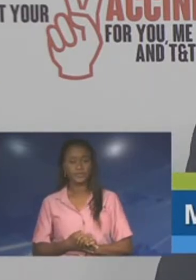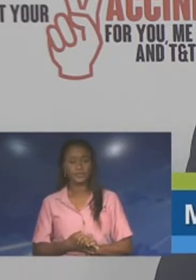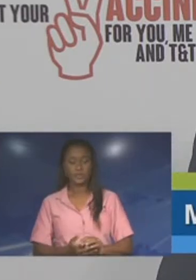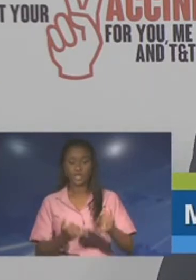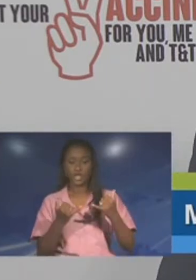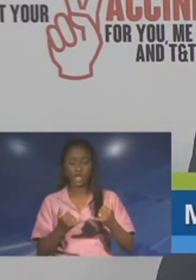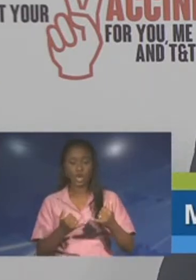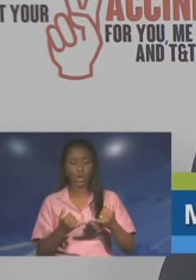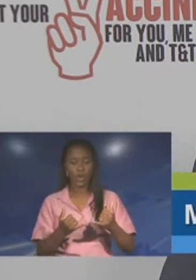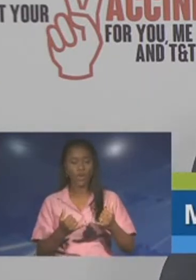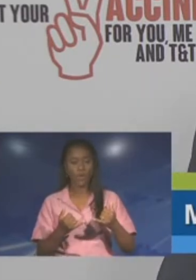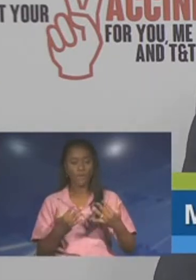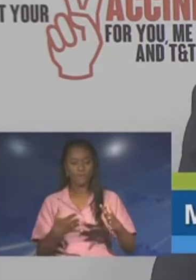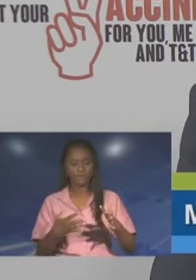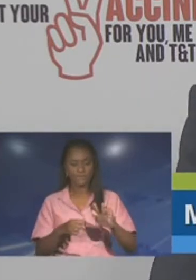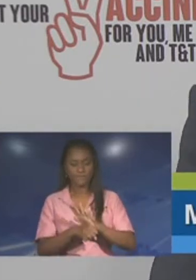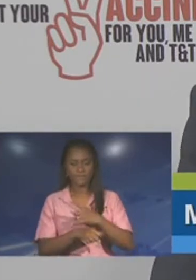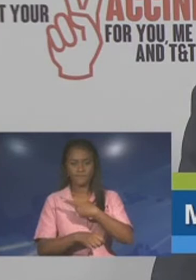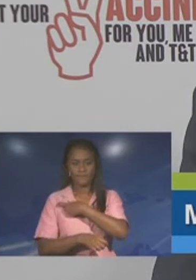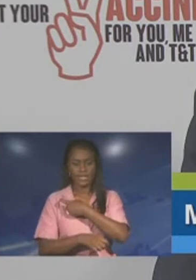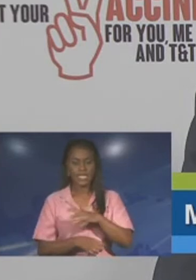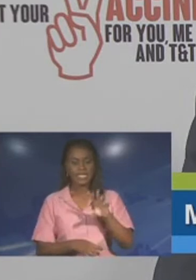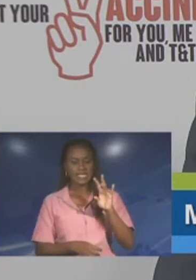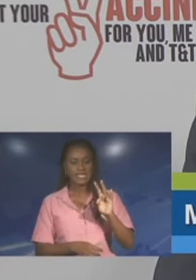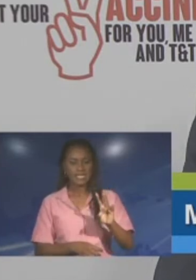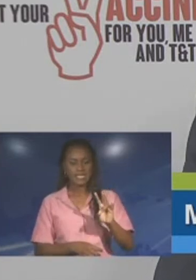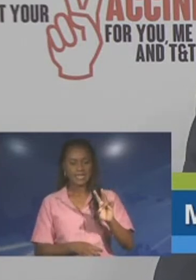now vaccinated completely